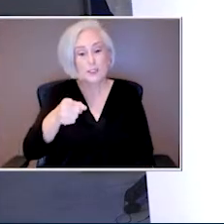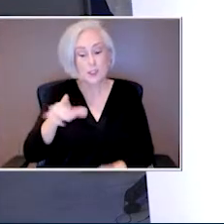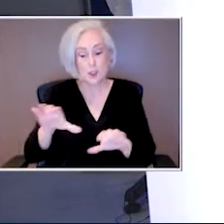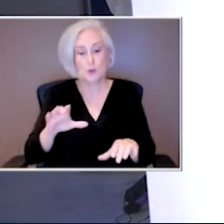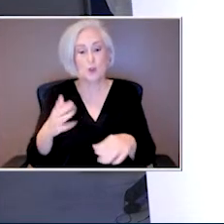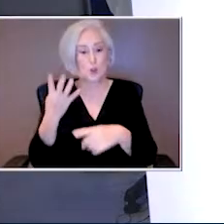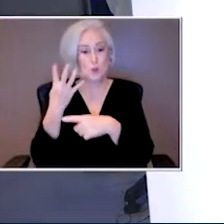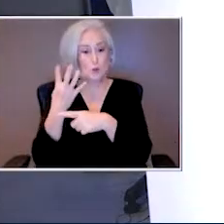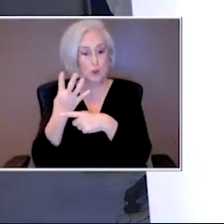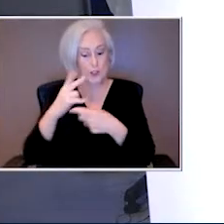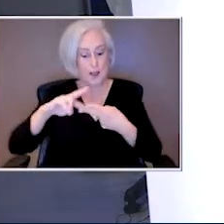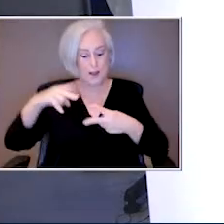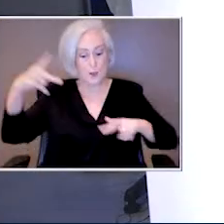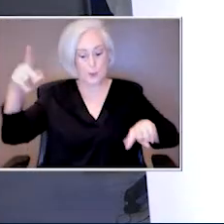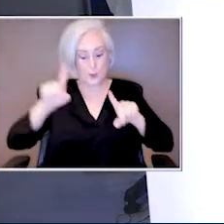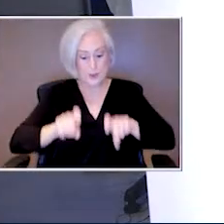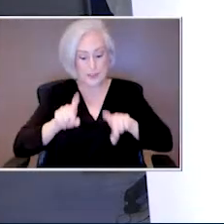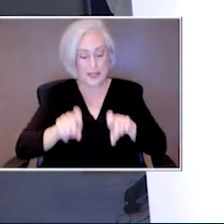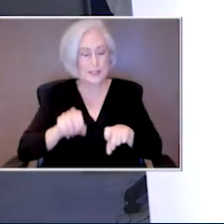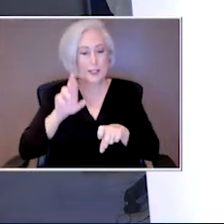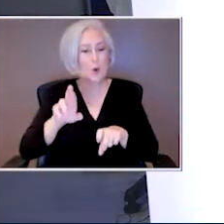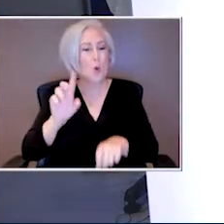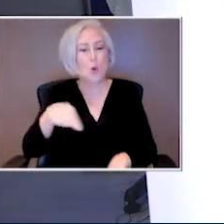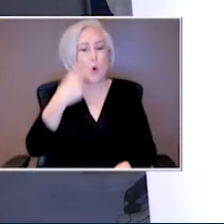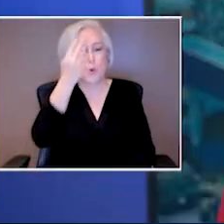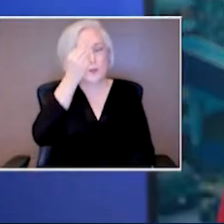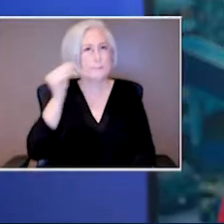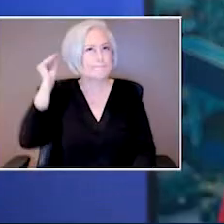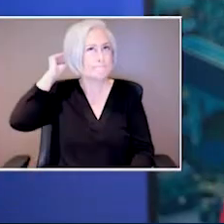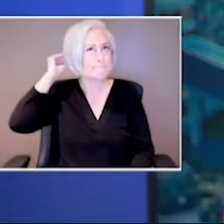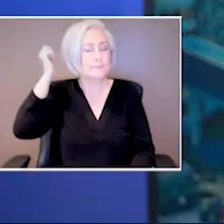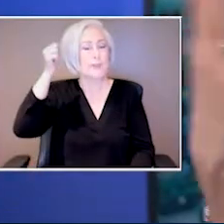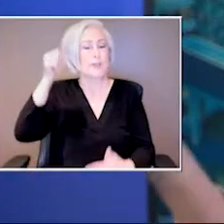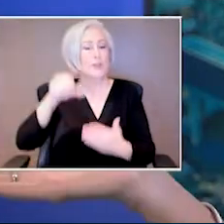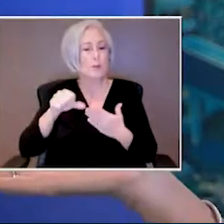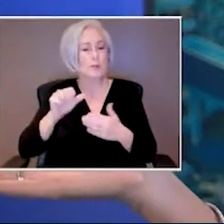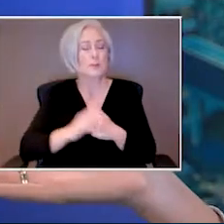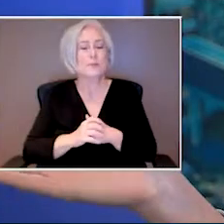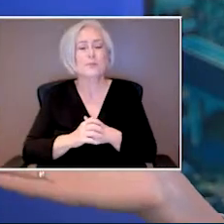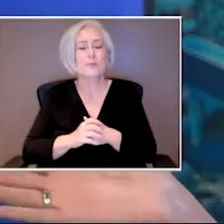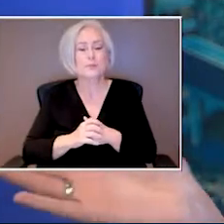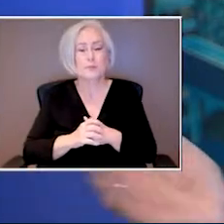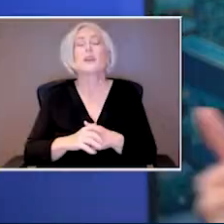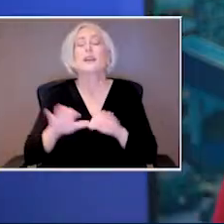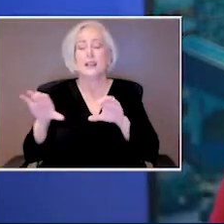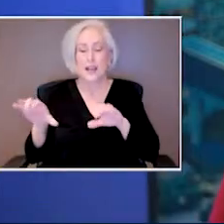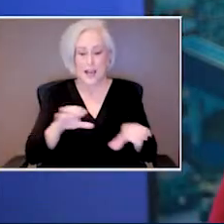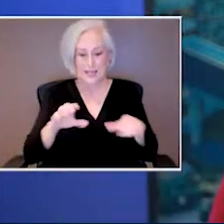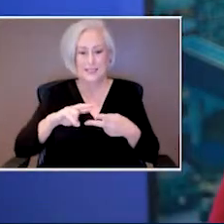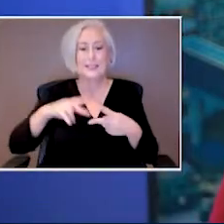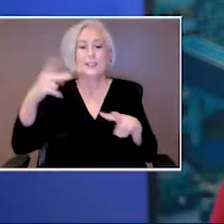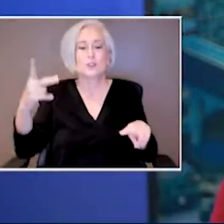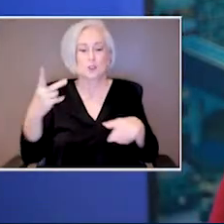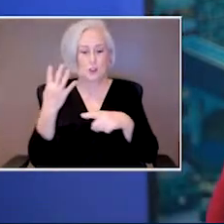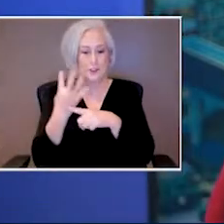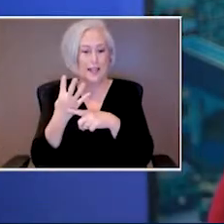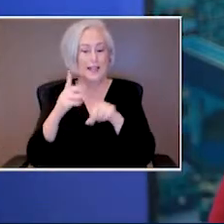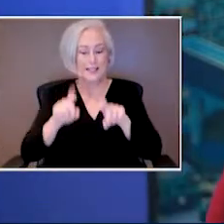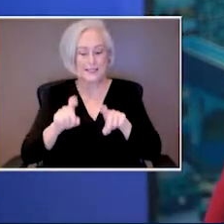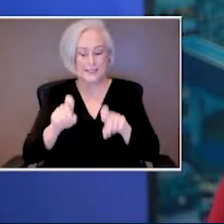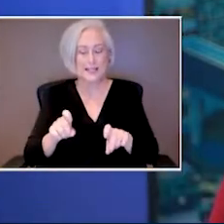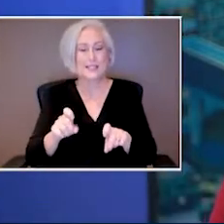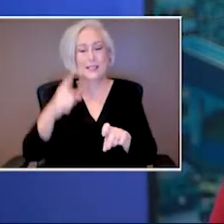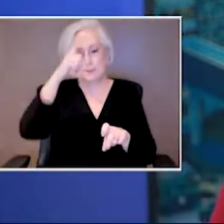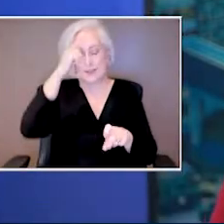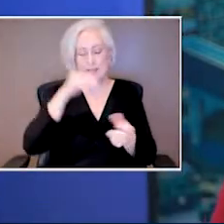just something that you had kept in the back of your mind? I did end up doing the genetic testing from the guidance of my doctors, and especially because